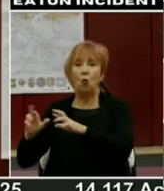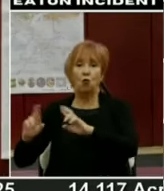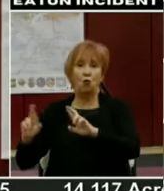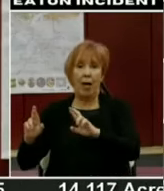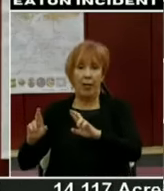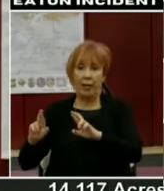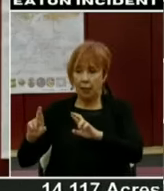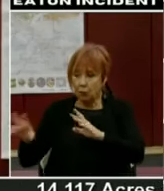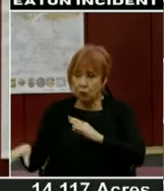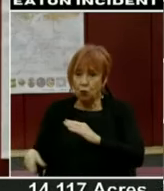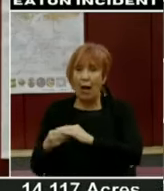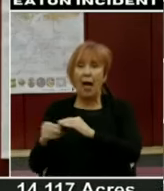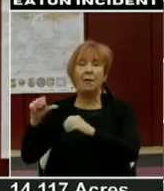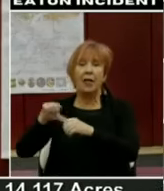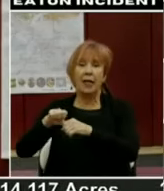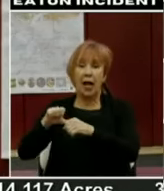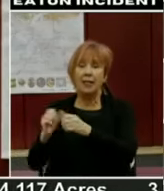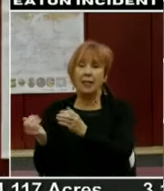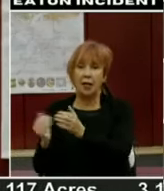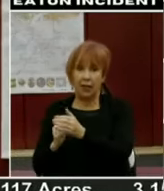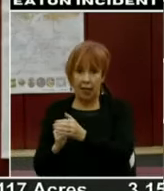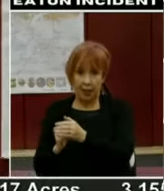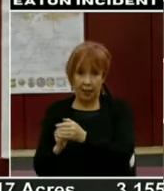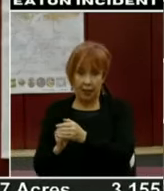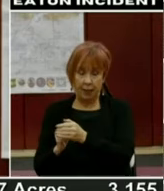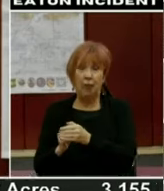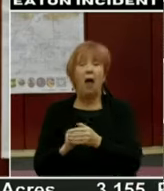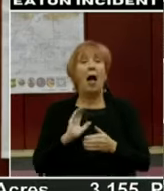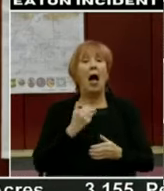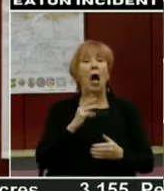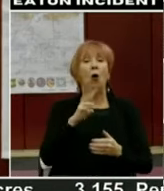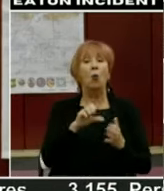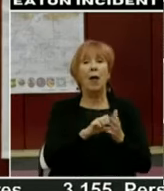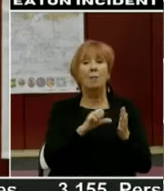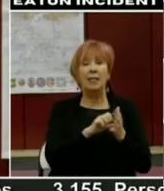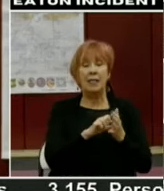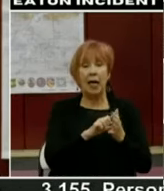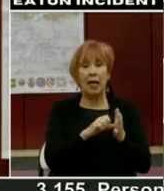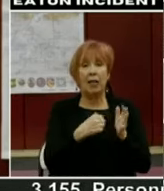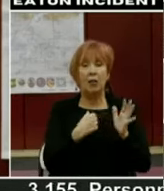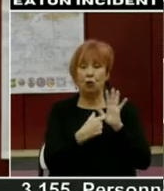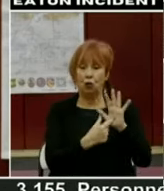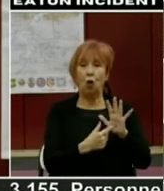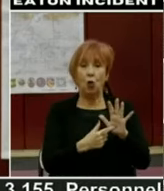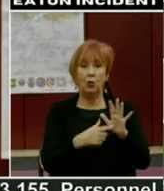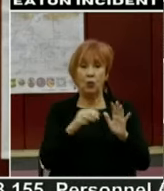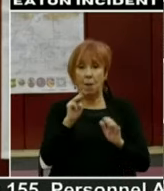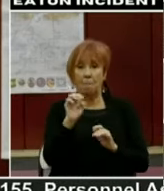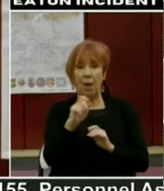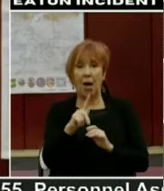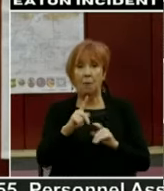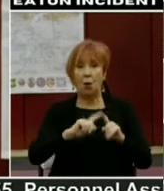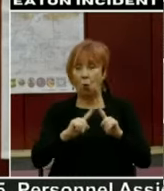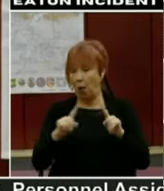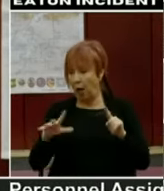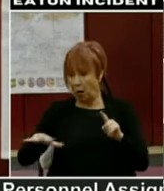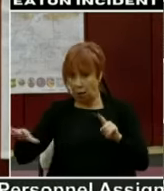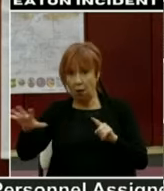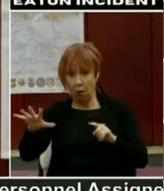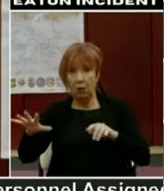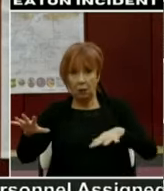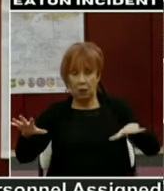SoCalGas.com, we actually have a map that shows where that isolation area is, and we will continue to update that as